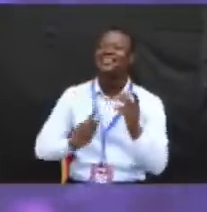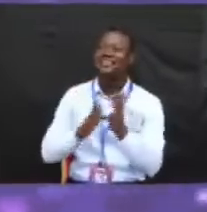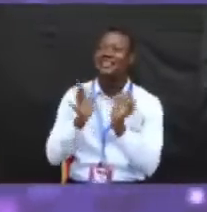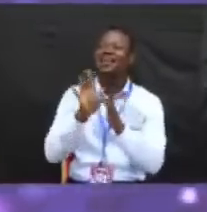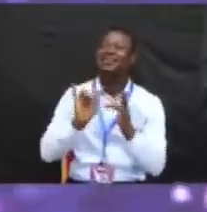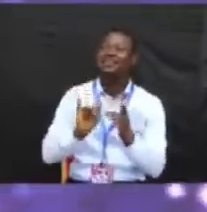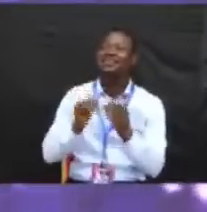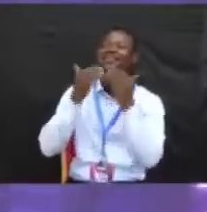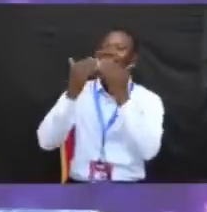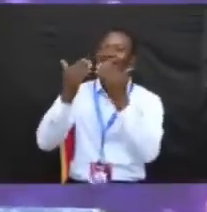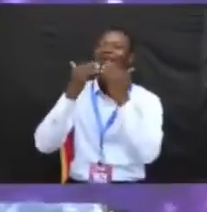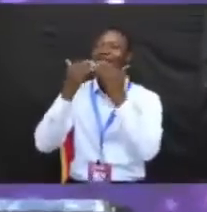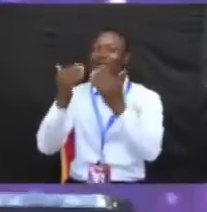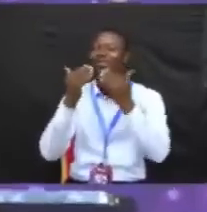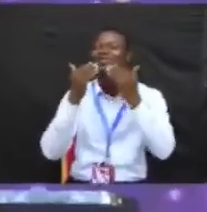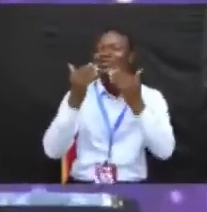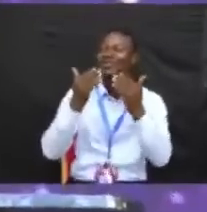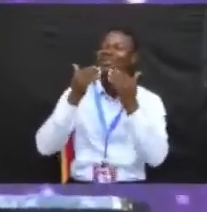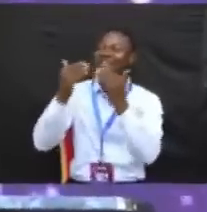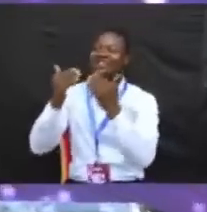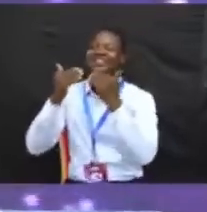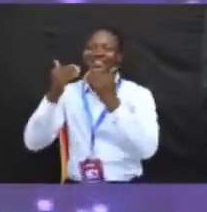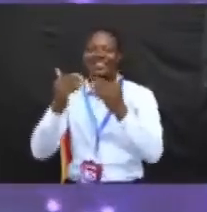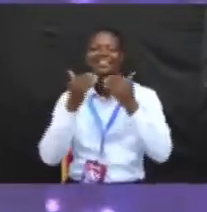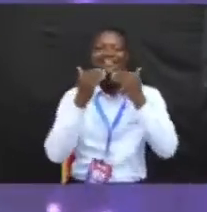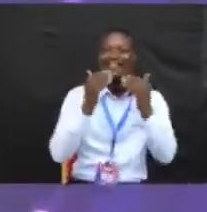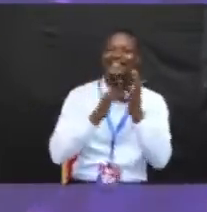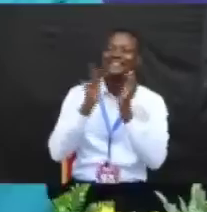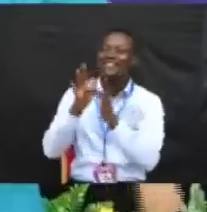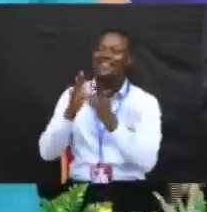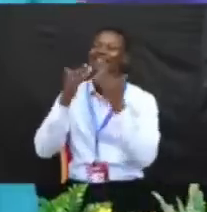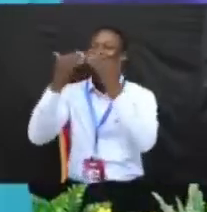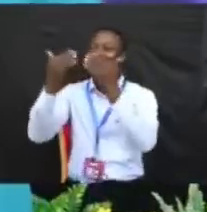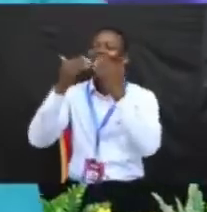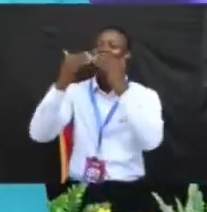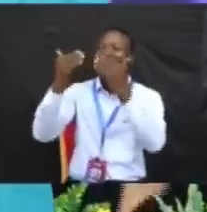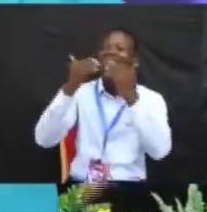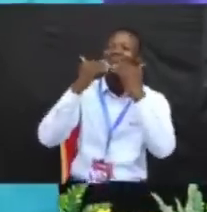is going You are your